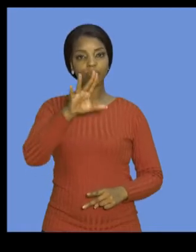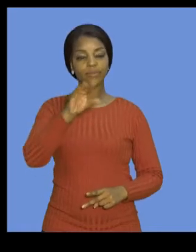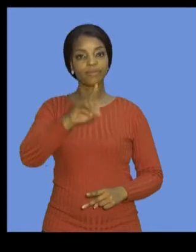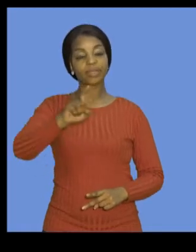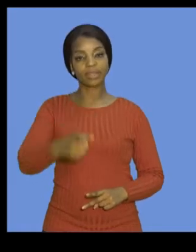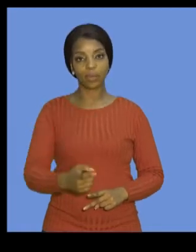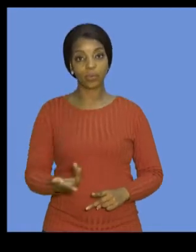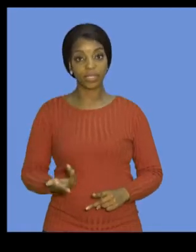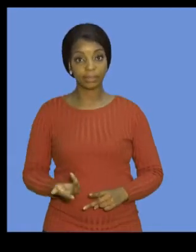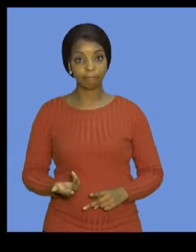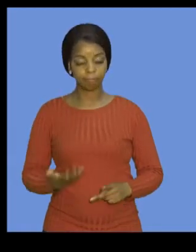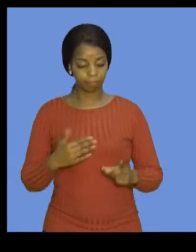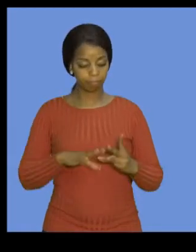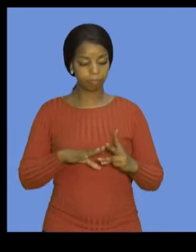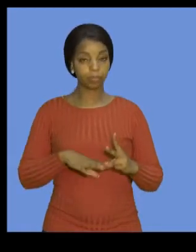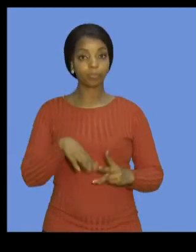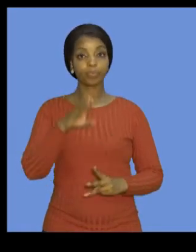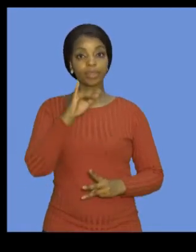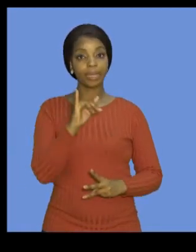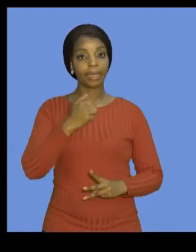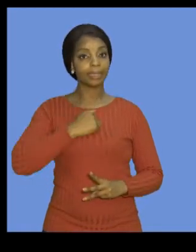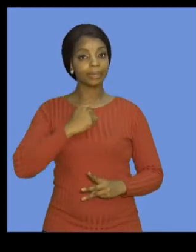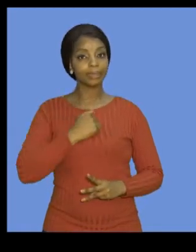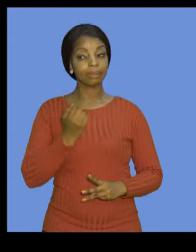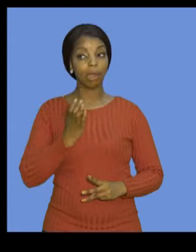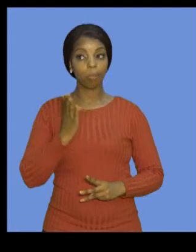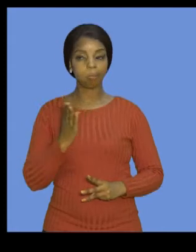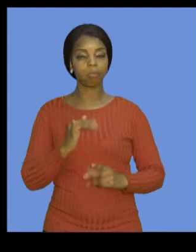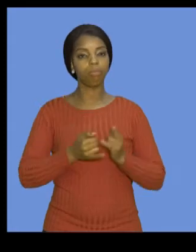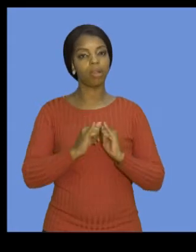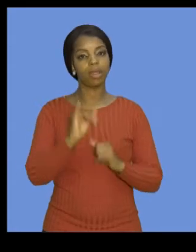1,250,000. And then my I, which is the interest, will be